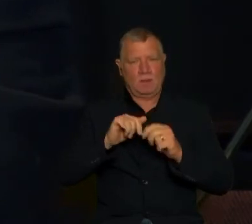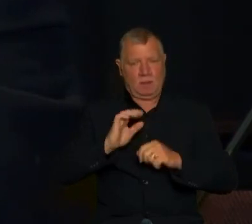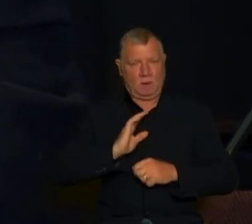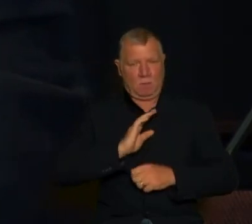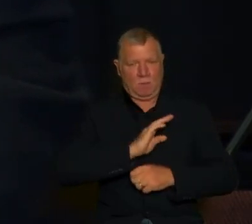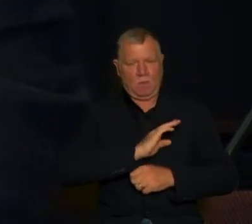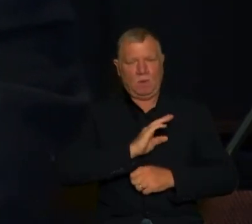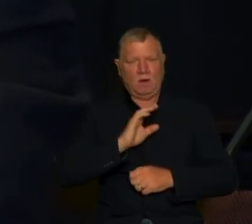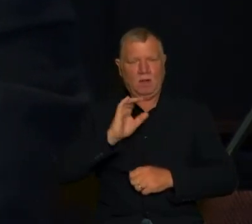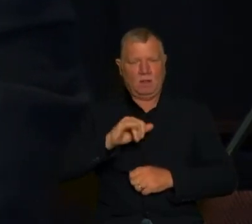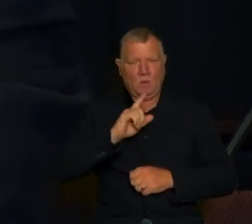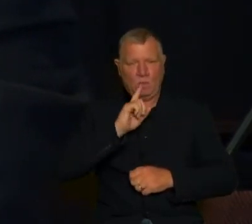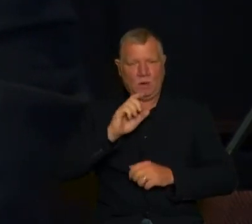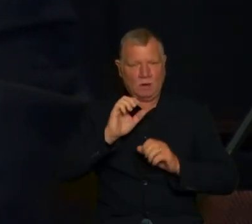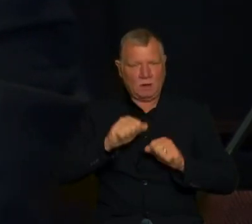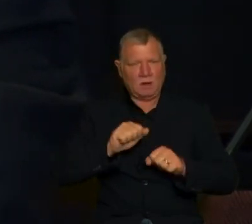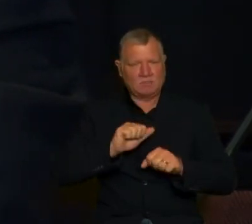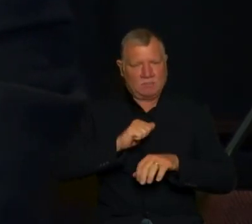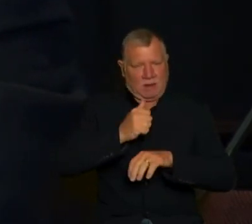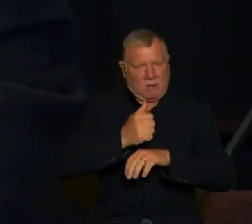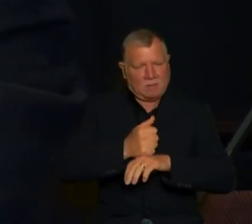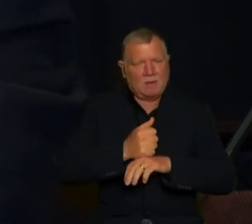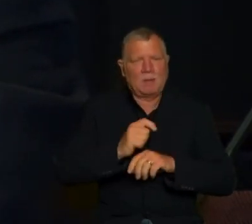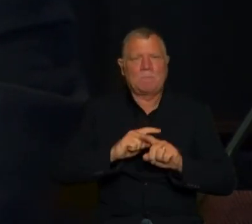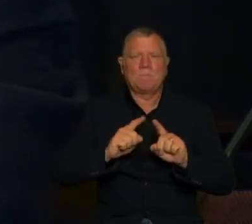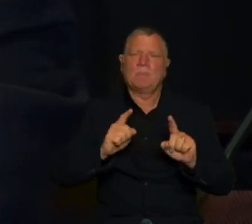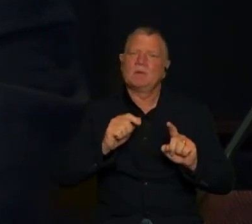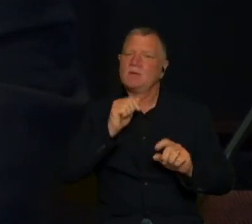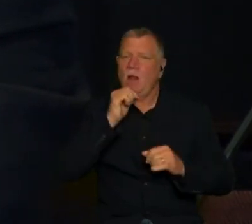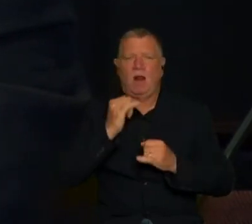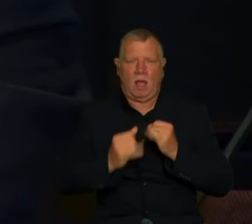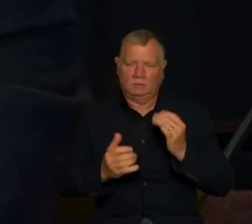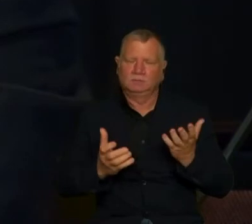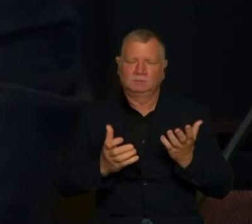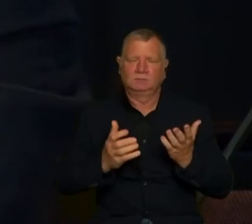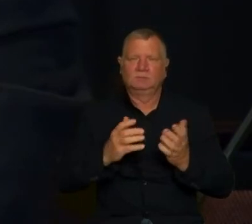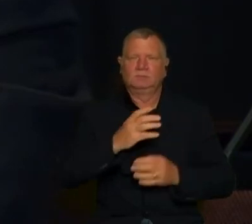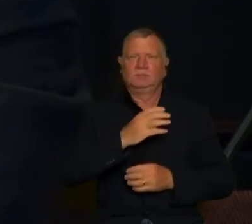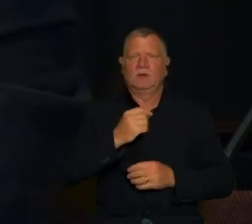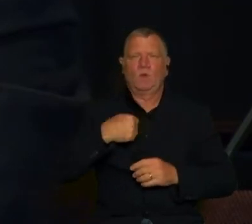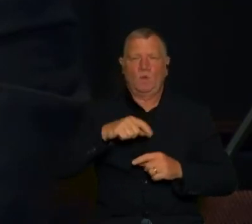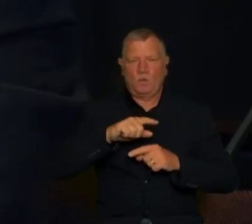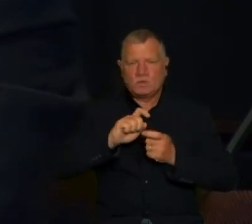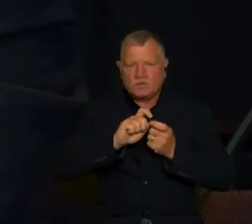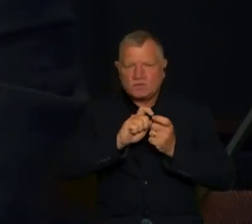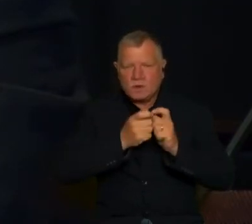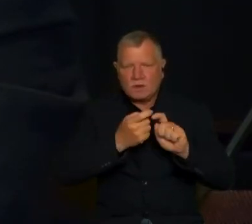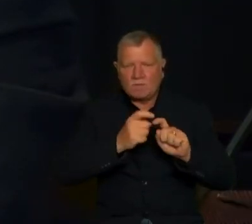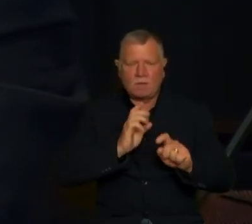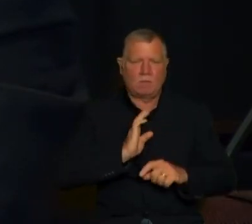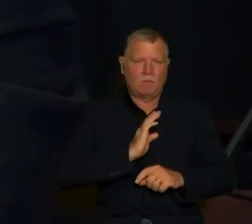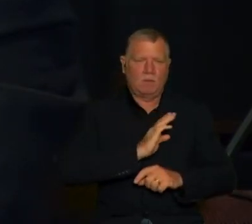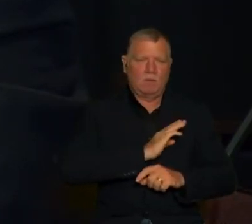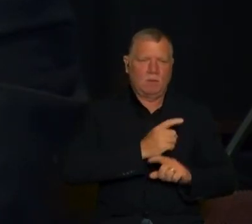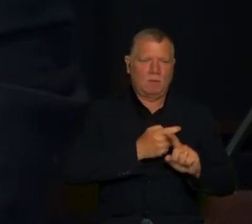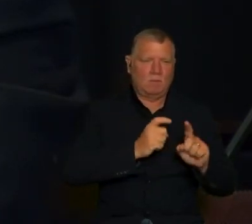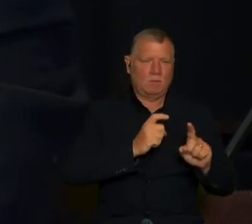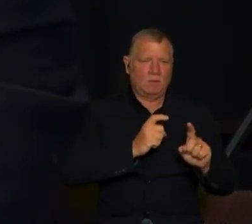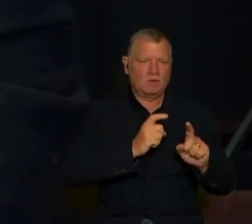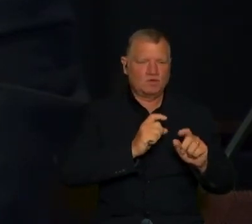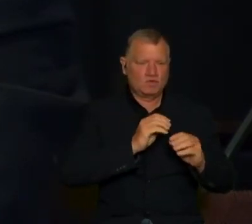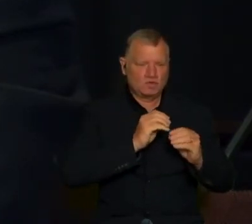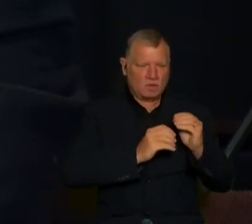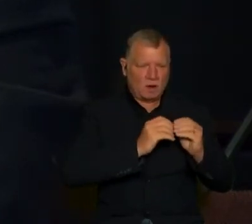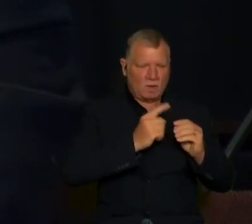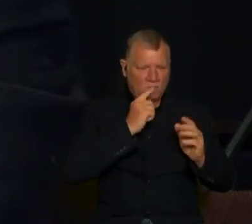board have been able to implement, but really not the last. And as we transition from a board that has been